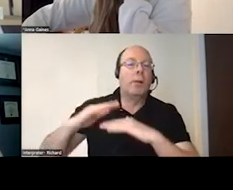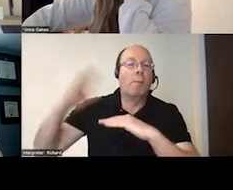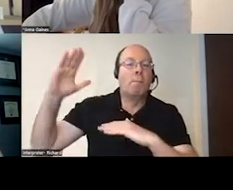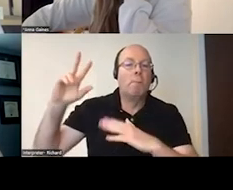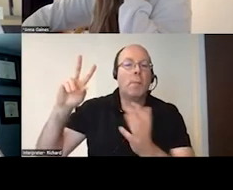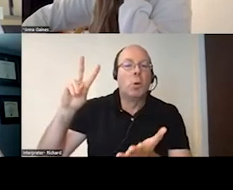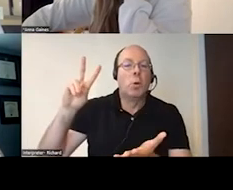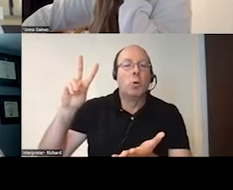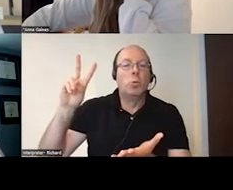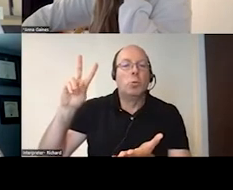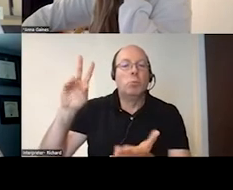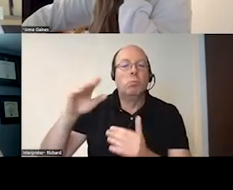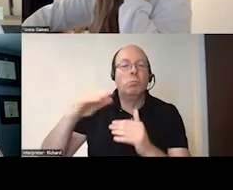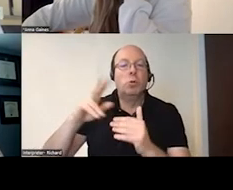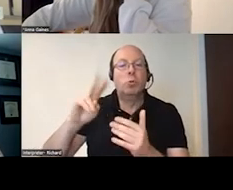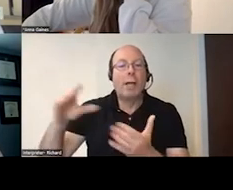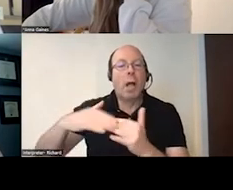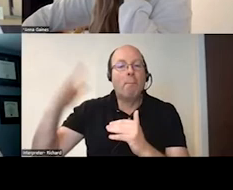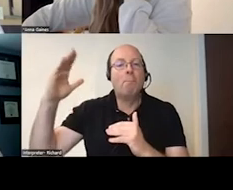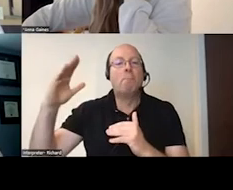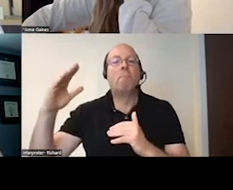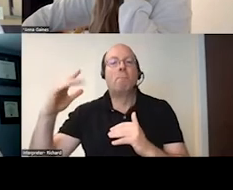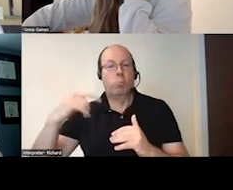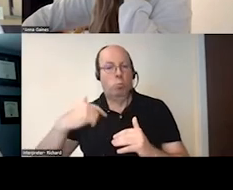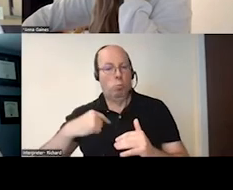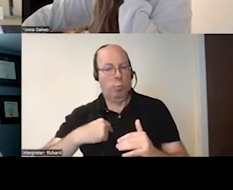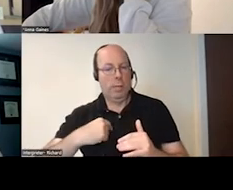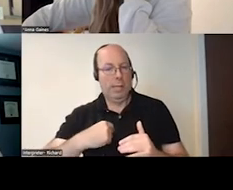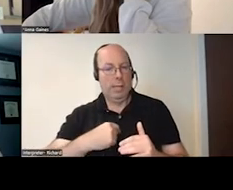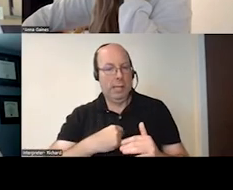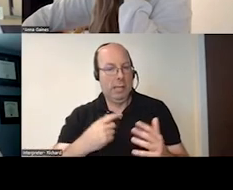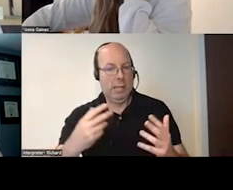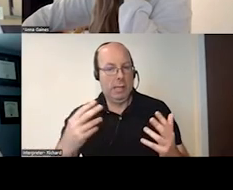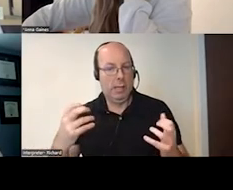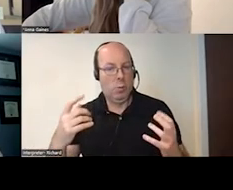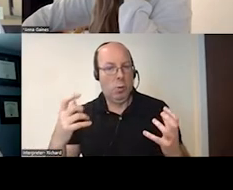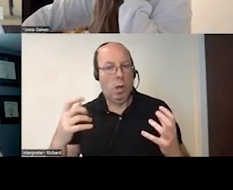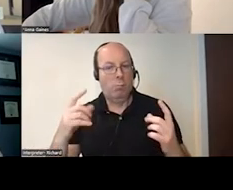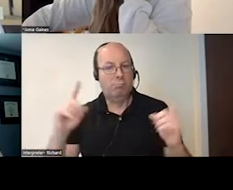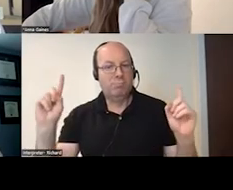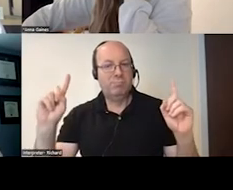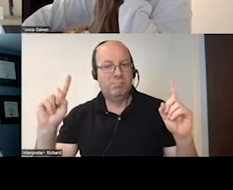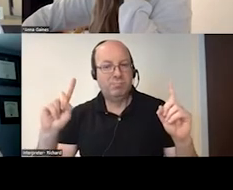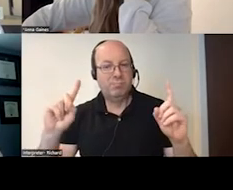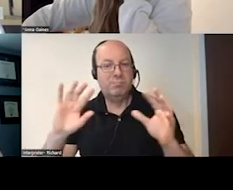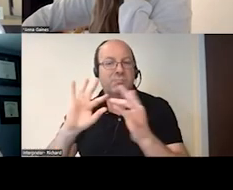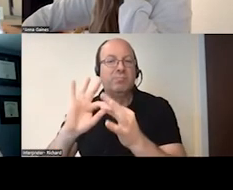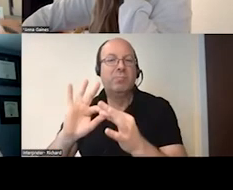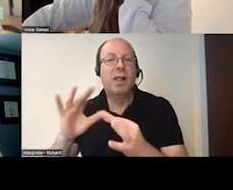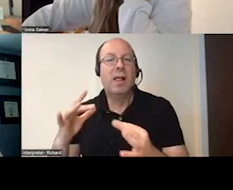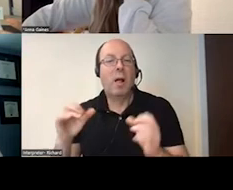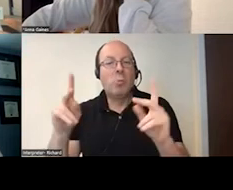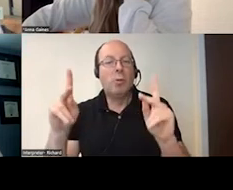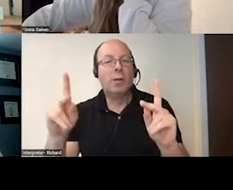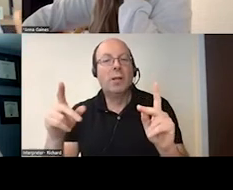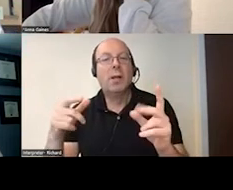it. But I think that people really enjoy knowing what it is that you can provide for them. And if you want to surprise them sometimes,